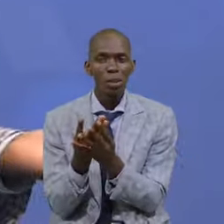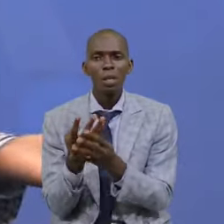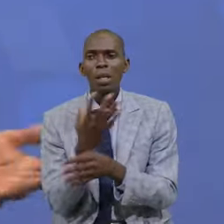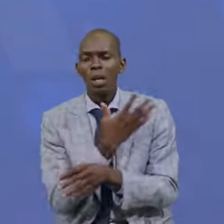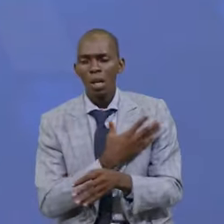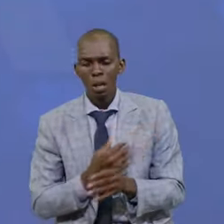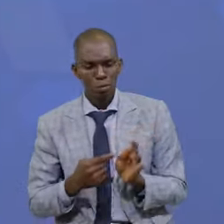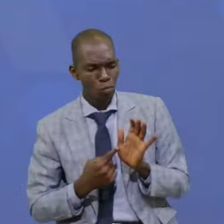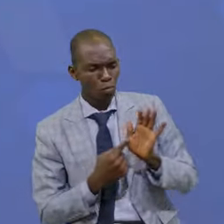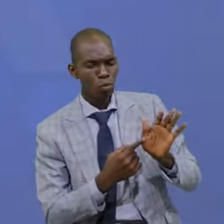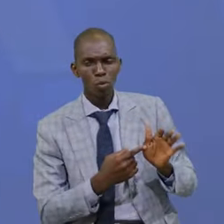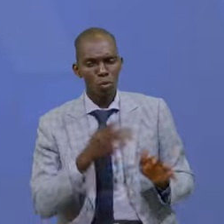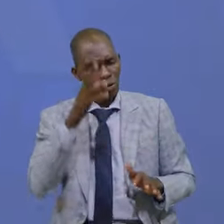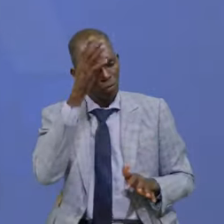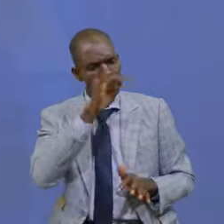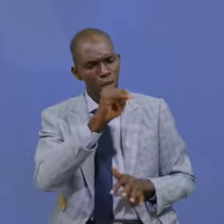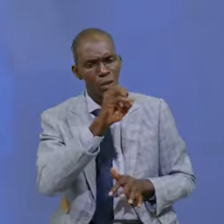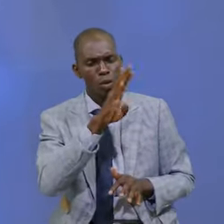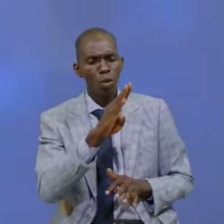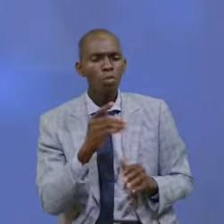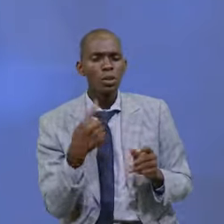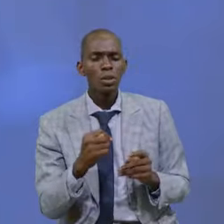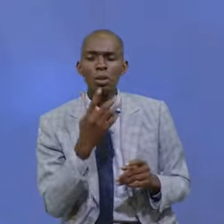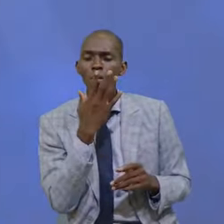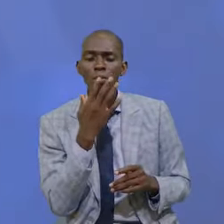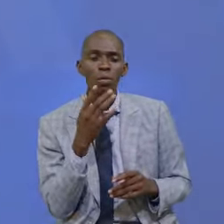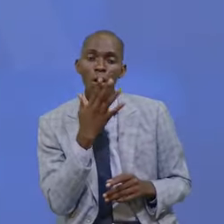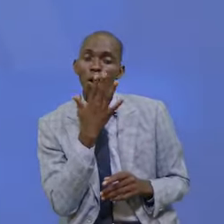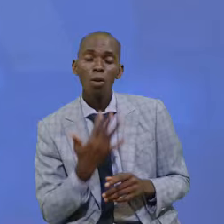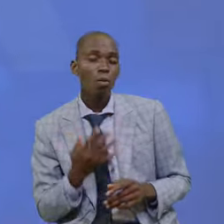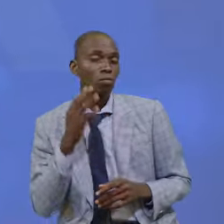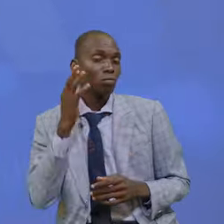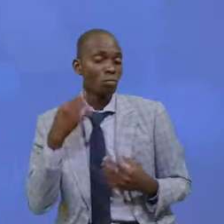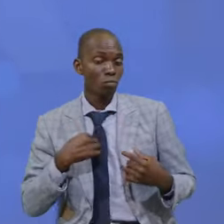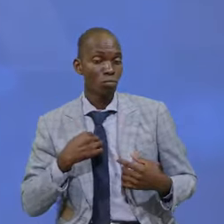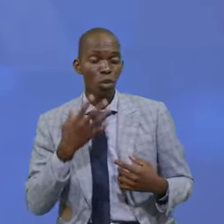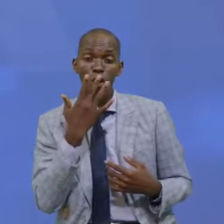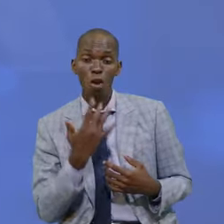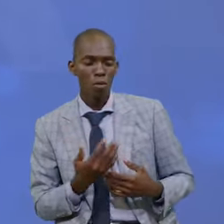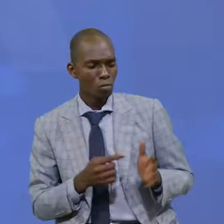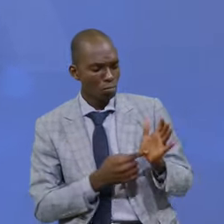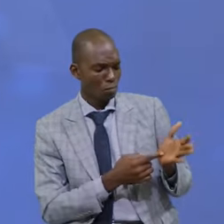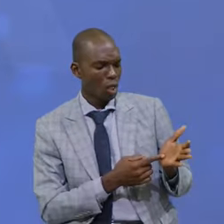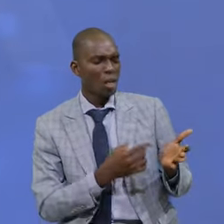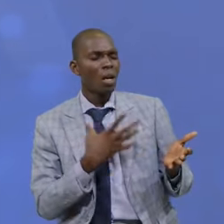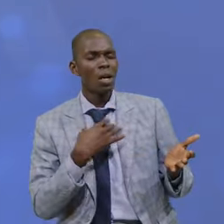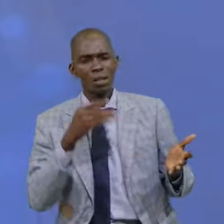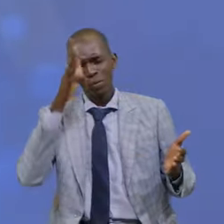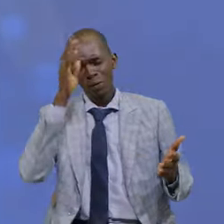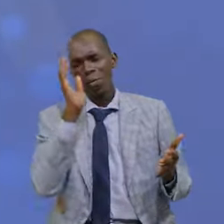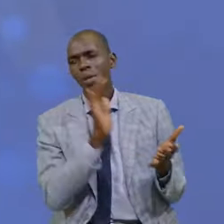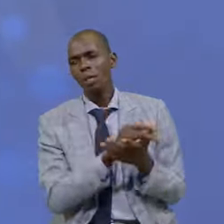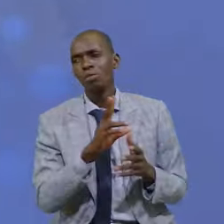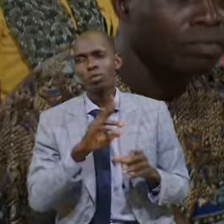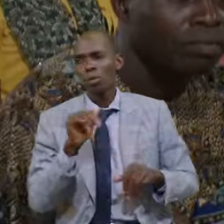the cloth of many colors, he said, "No doubt my son Joseph is dead." No,